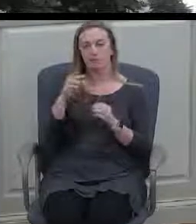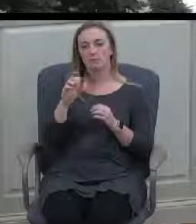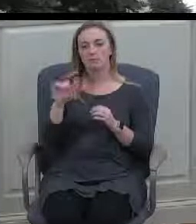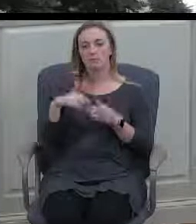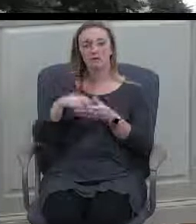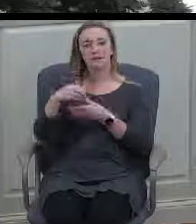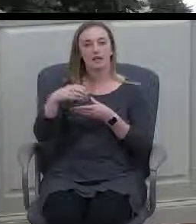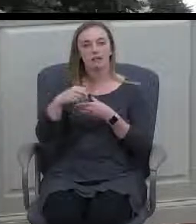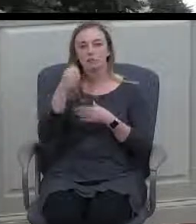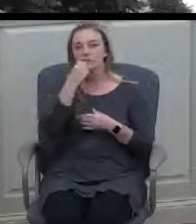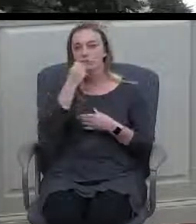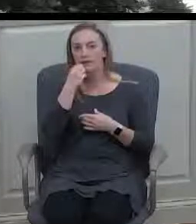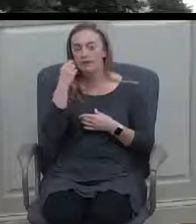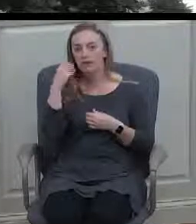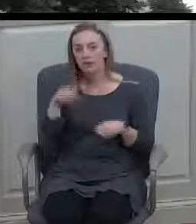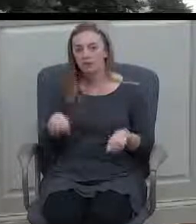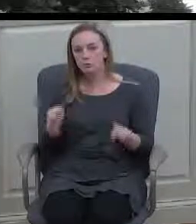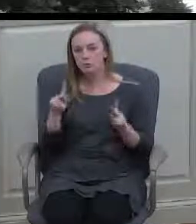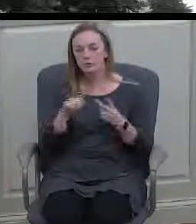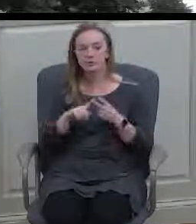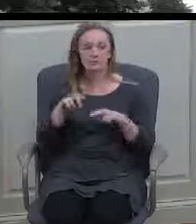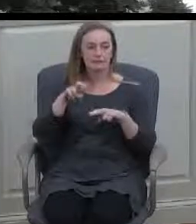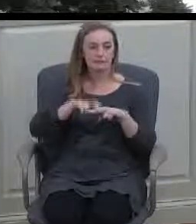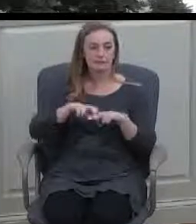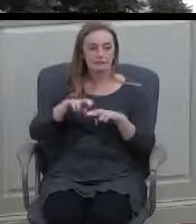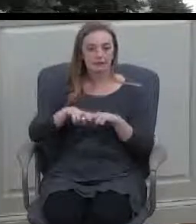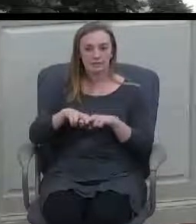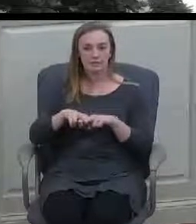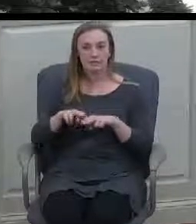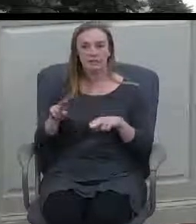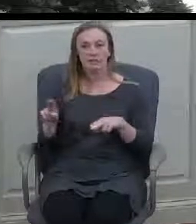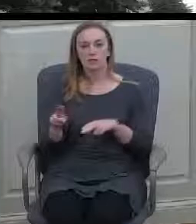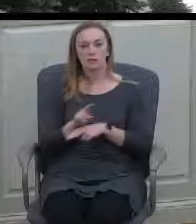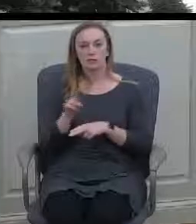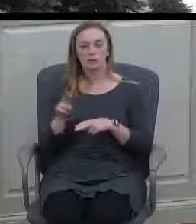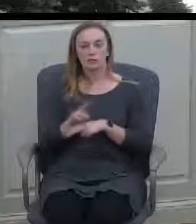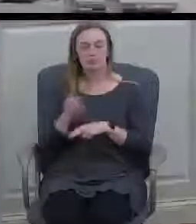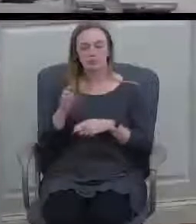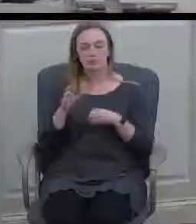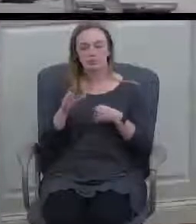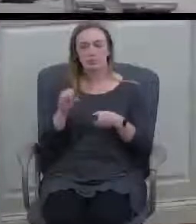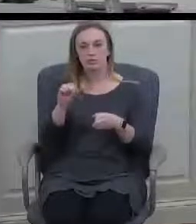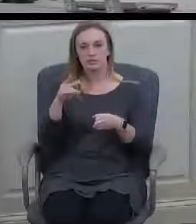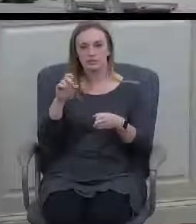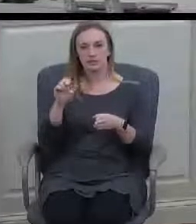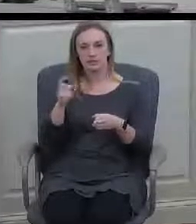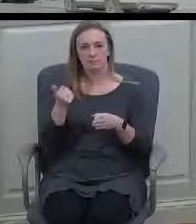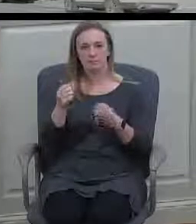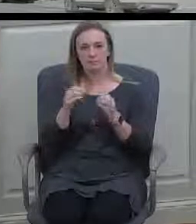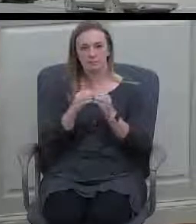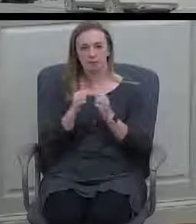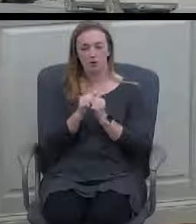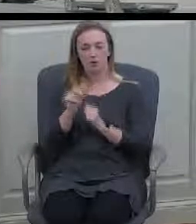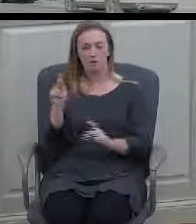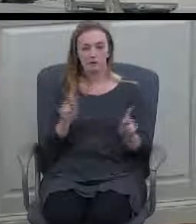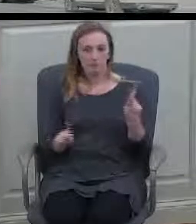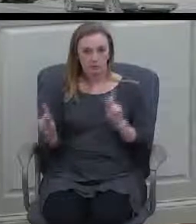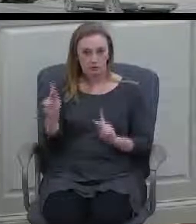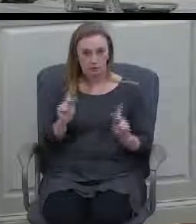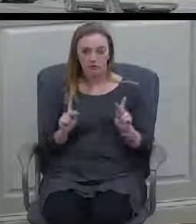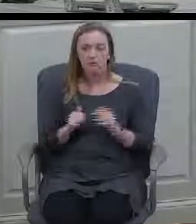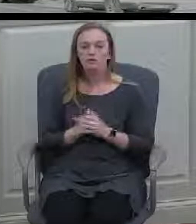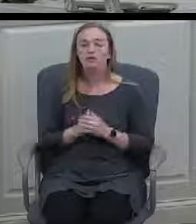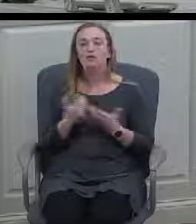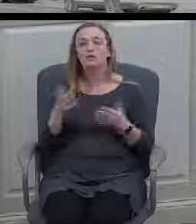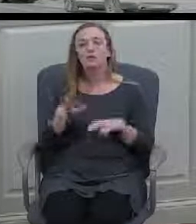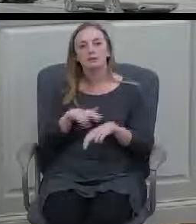dining opportunities and seating, activating the streetscape a little bit more with people. And of course,